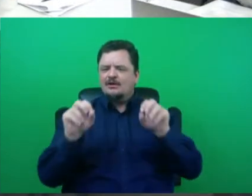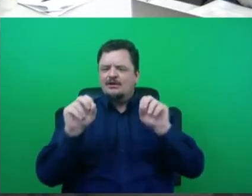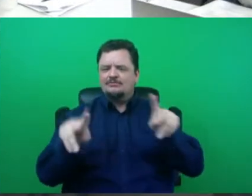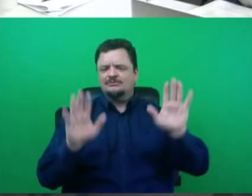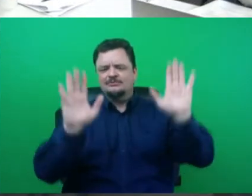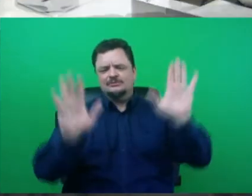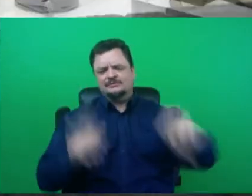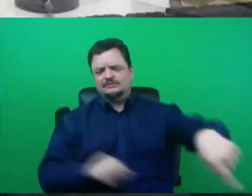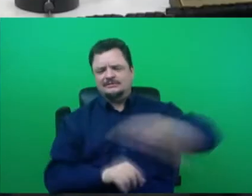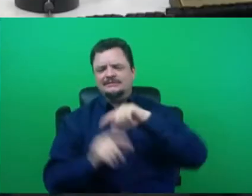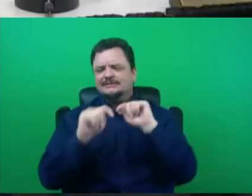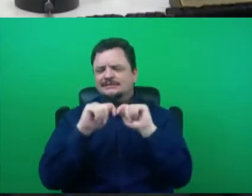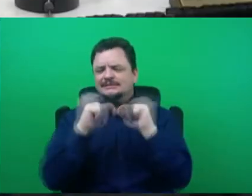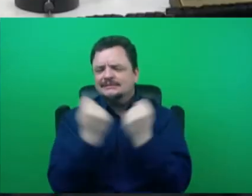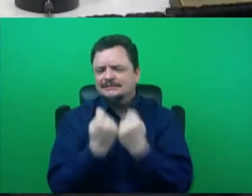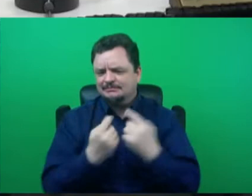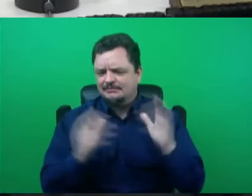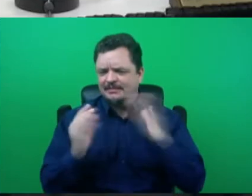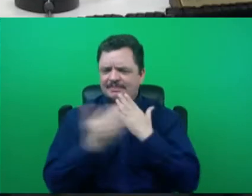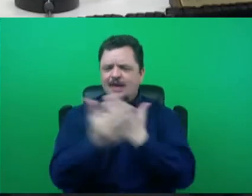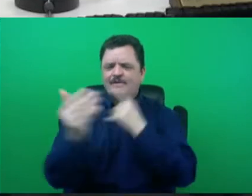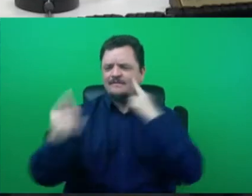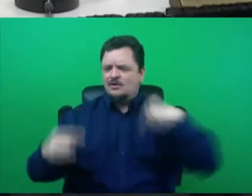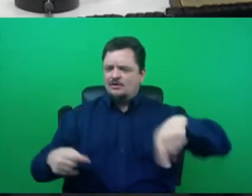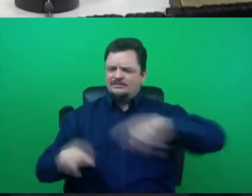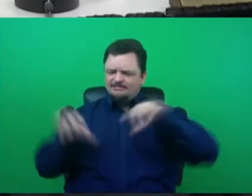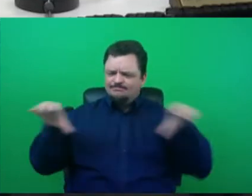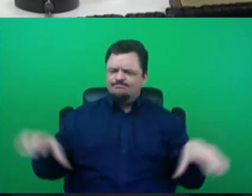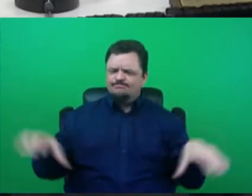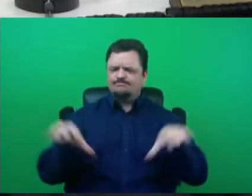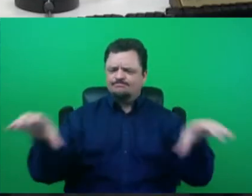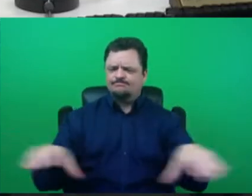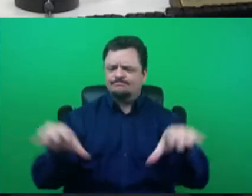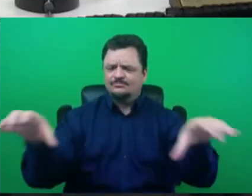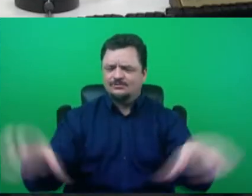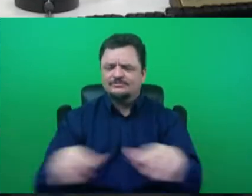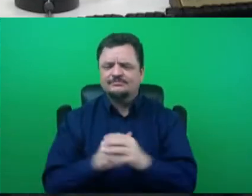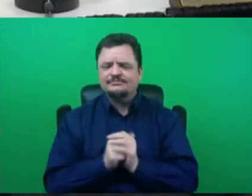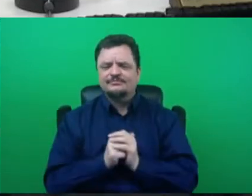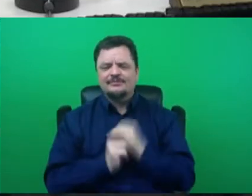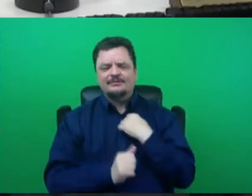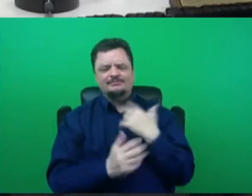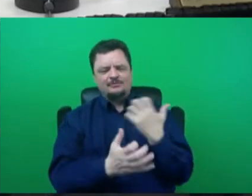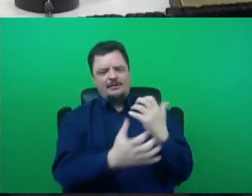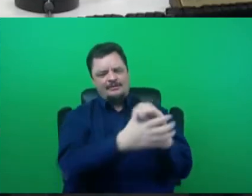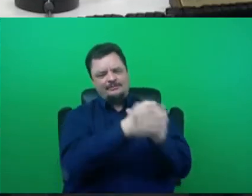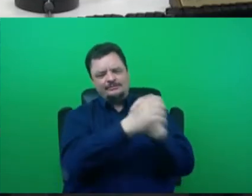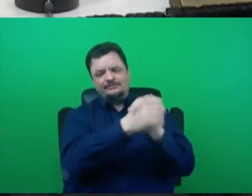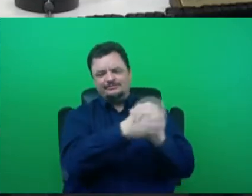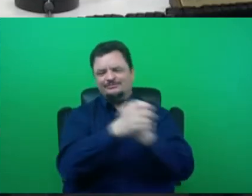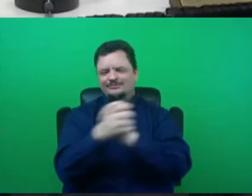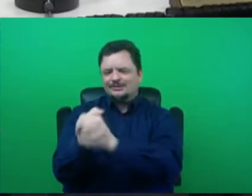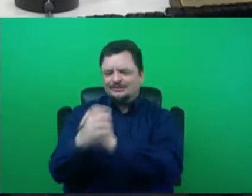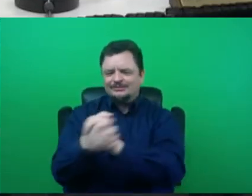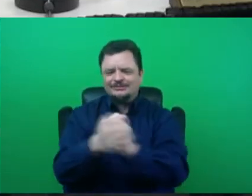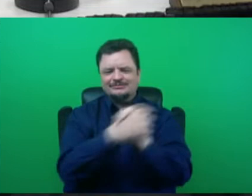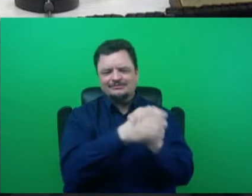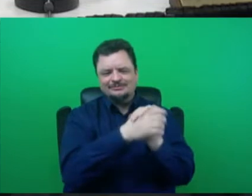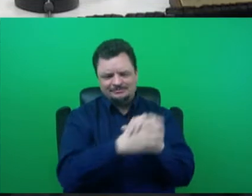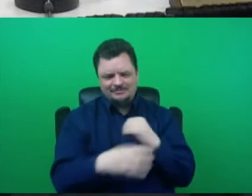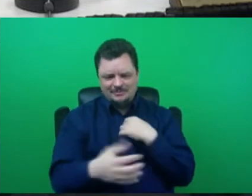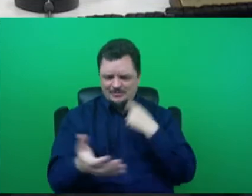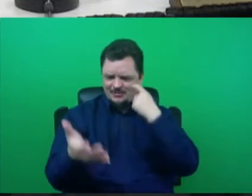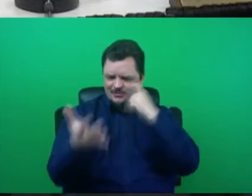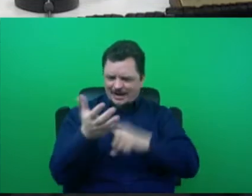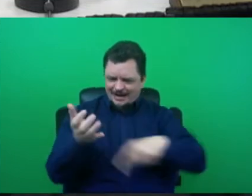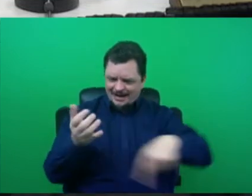Thank you, Kara. And congratulations that we're recognizing you all, and we thank you for your hard work, and we'll bring you